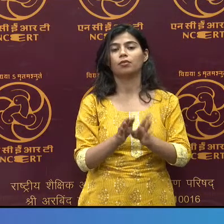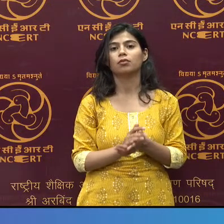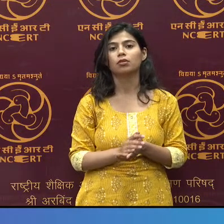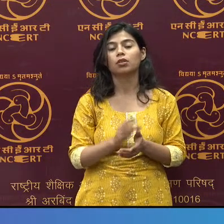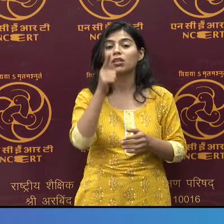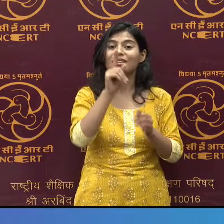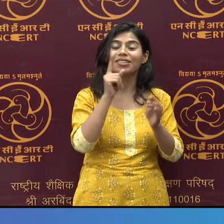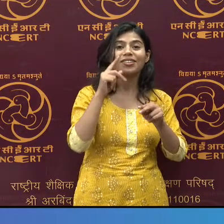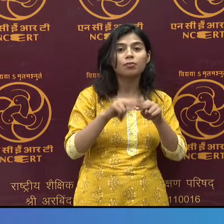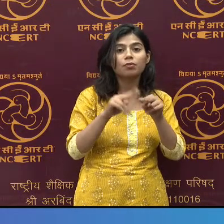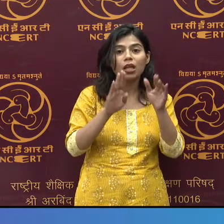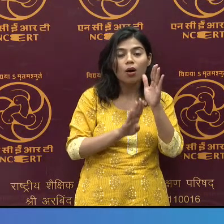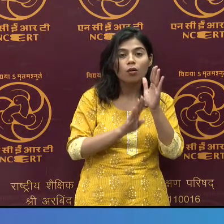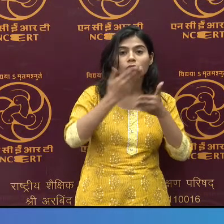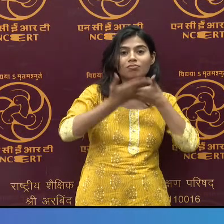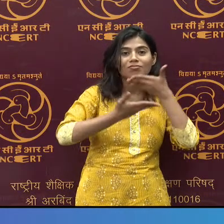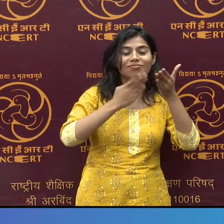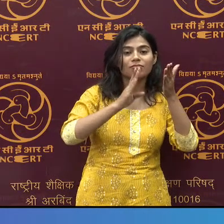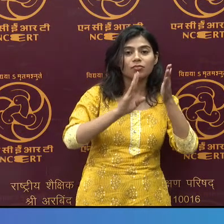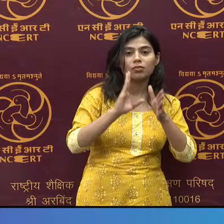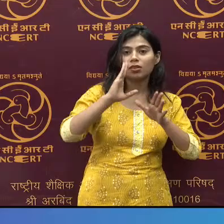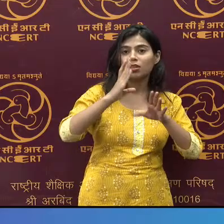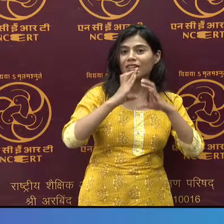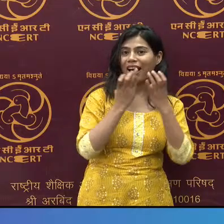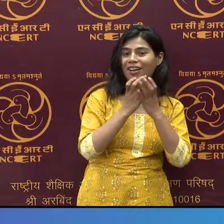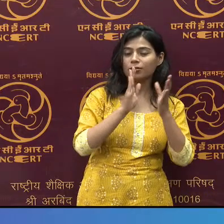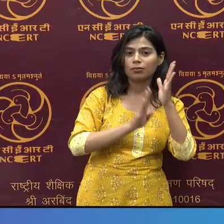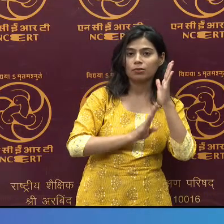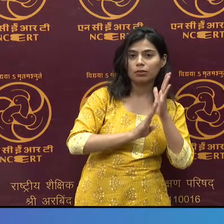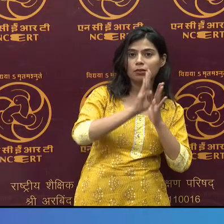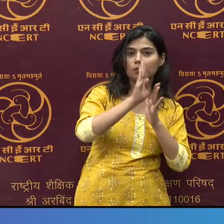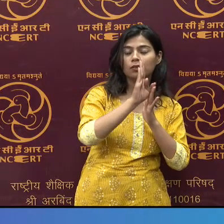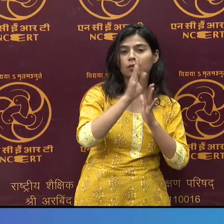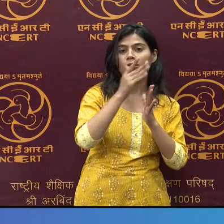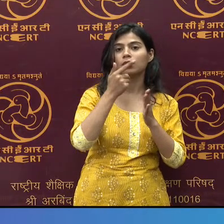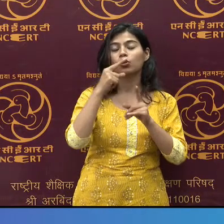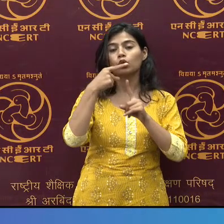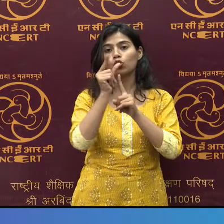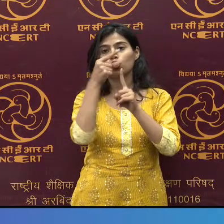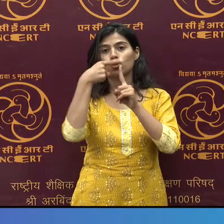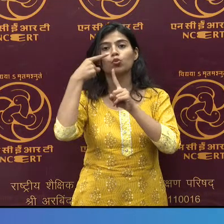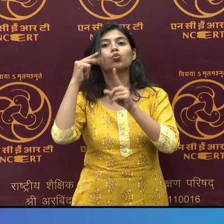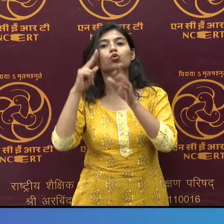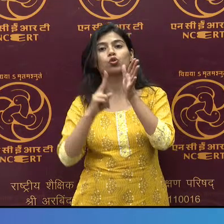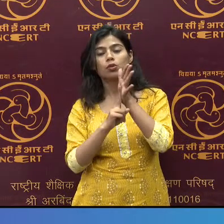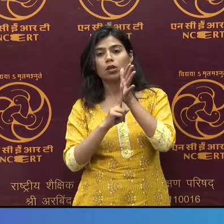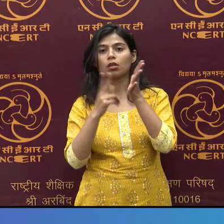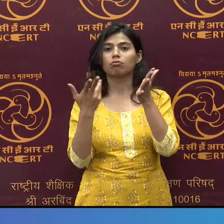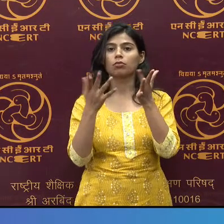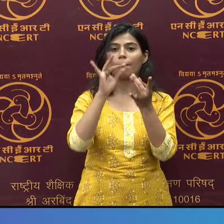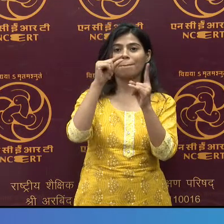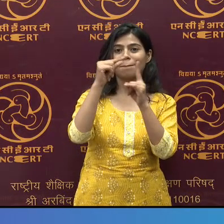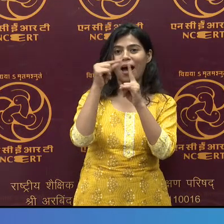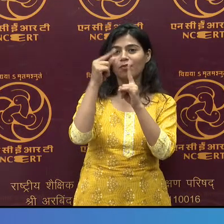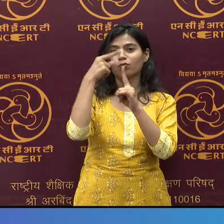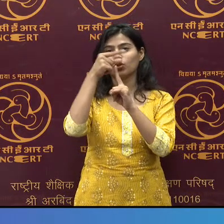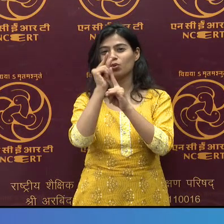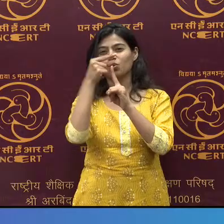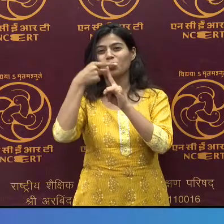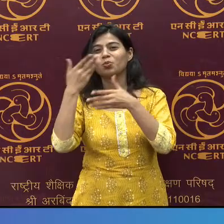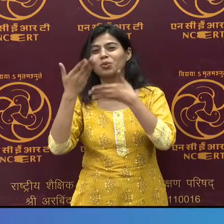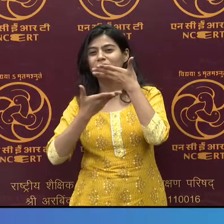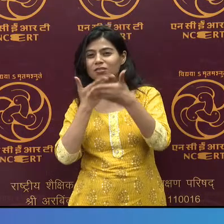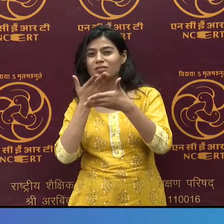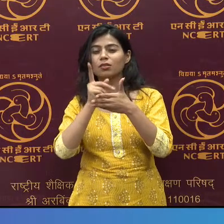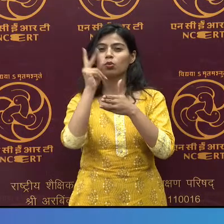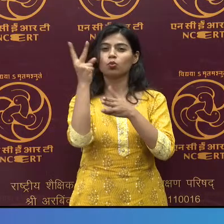coaching institutes and private tuition center. So you can just say coaching institutes and private tuition centers have come